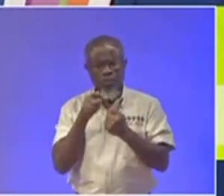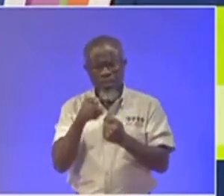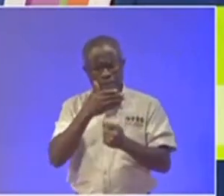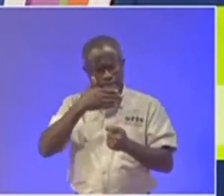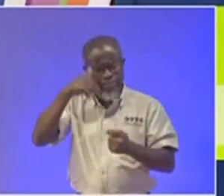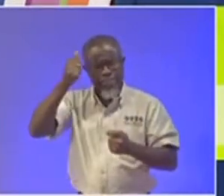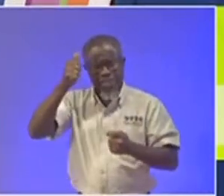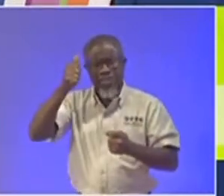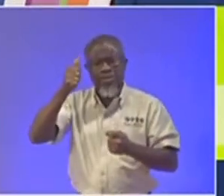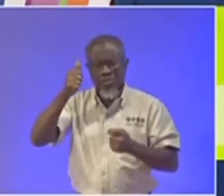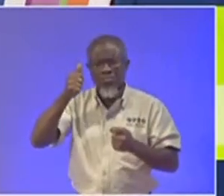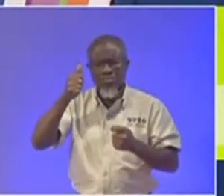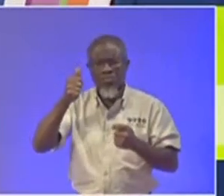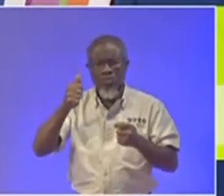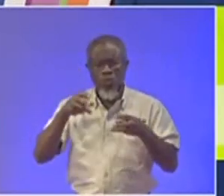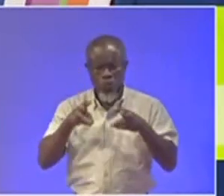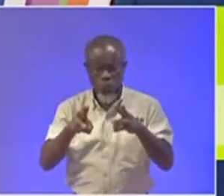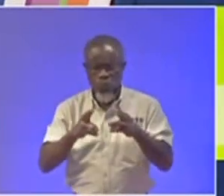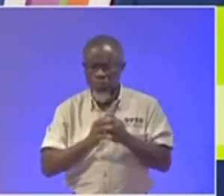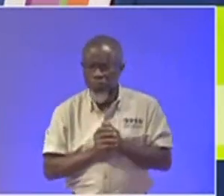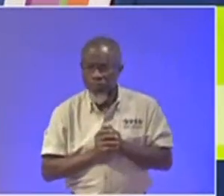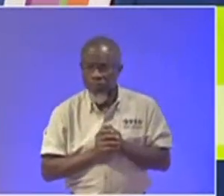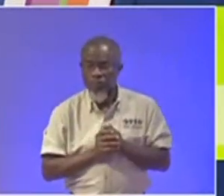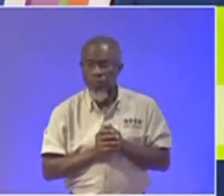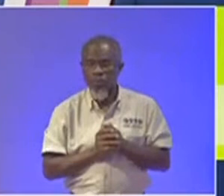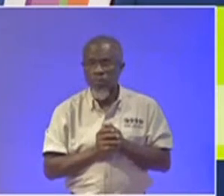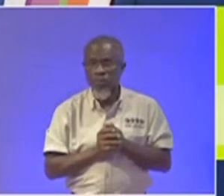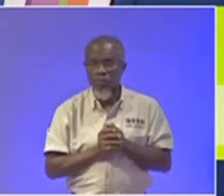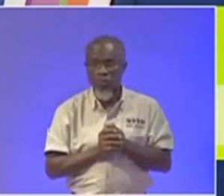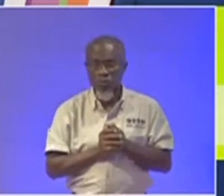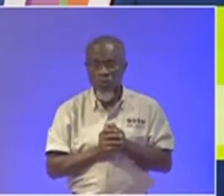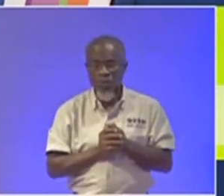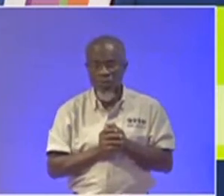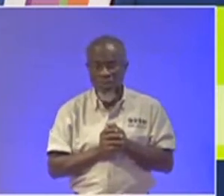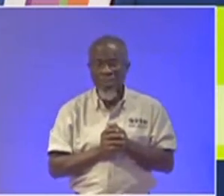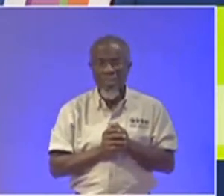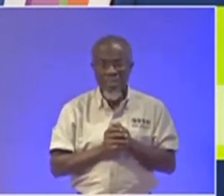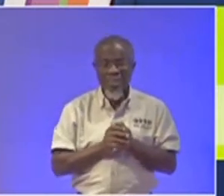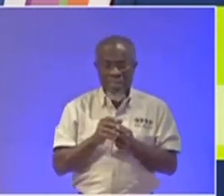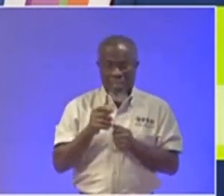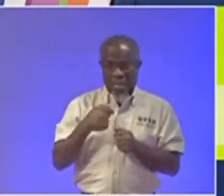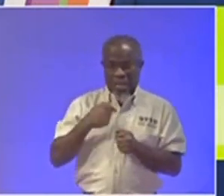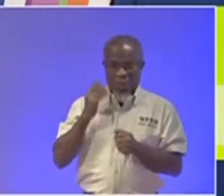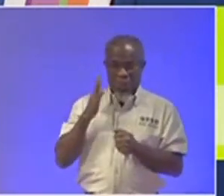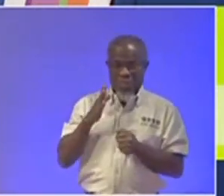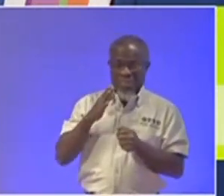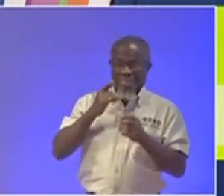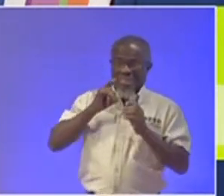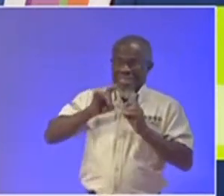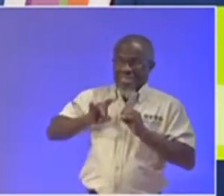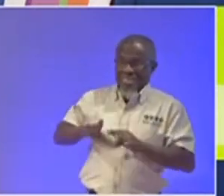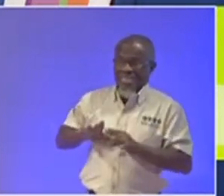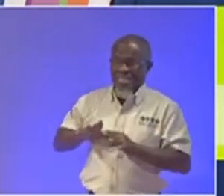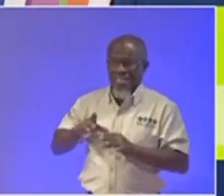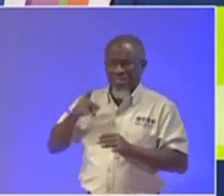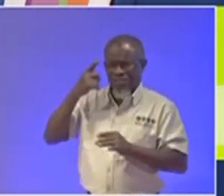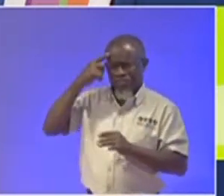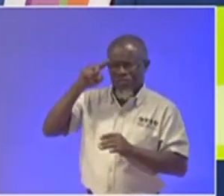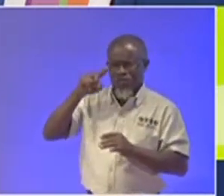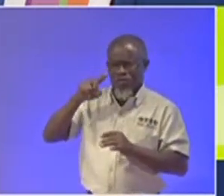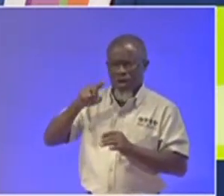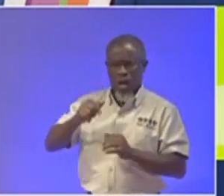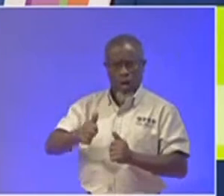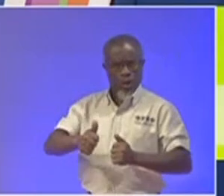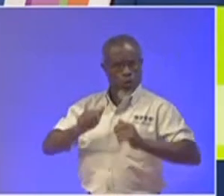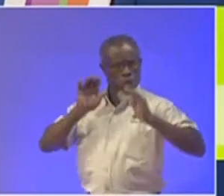course. And what kind of time frame are we looking at? Because Dr. Skerritt, I would hate for a lovely crafted answer or